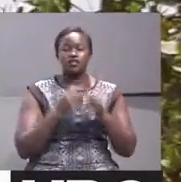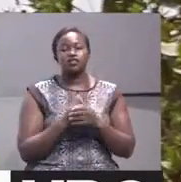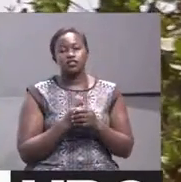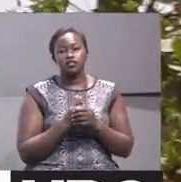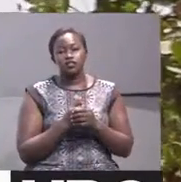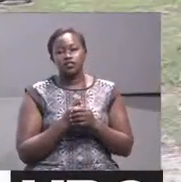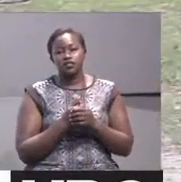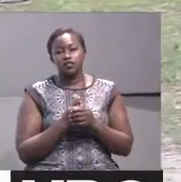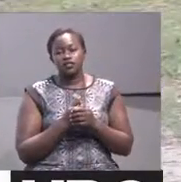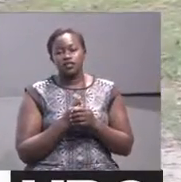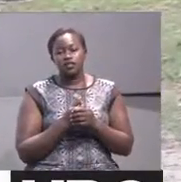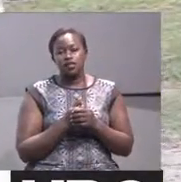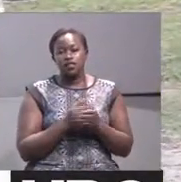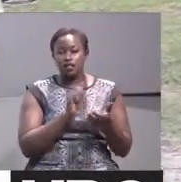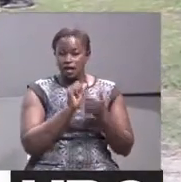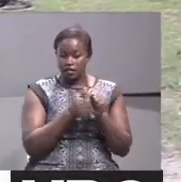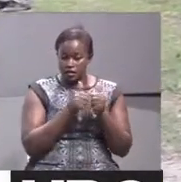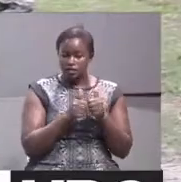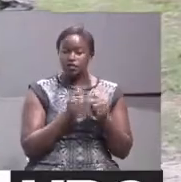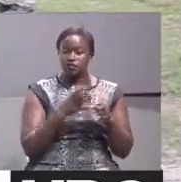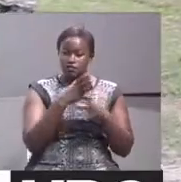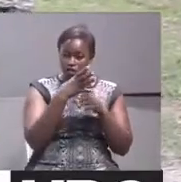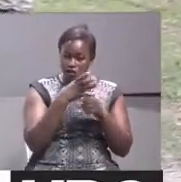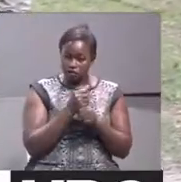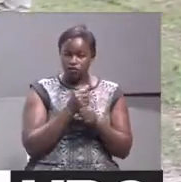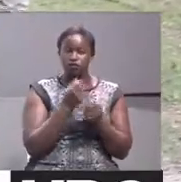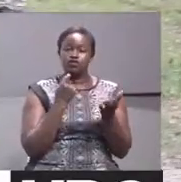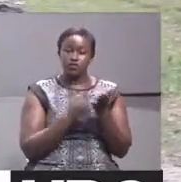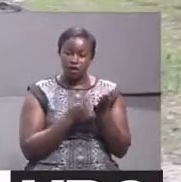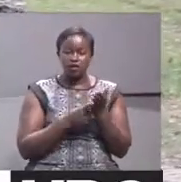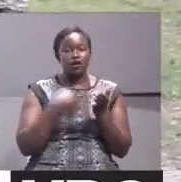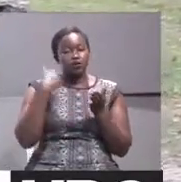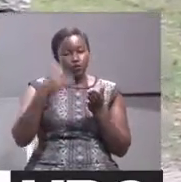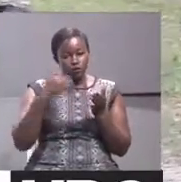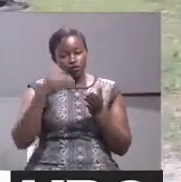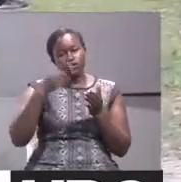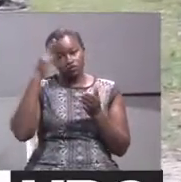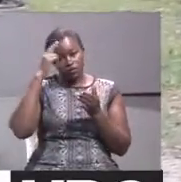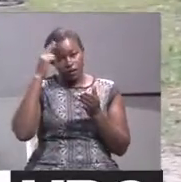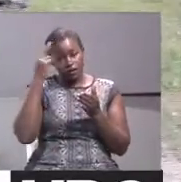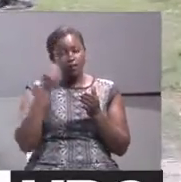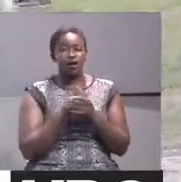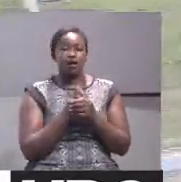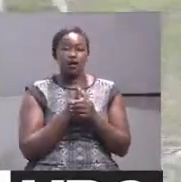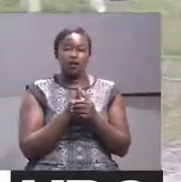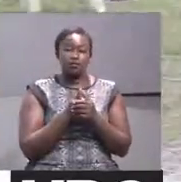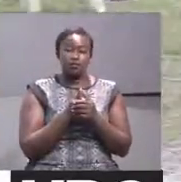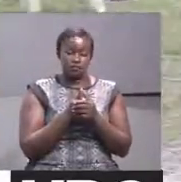the Athletics Federation of Uganda for always remembering Daddy when this day comes.